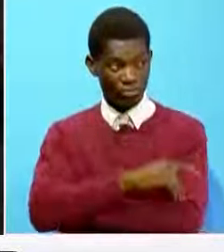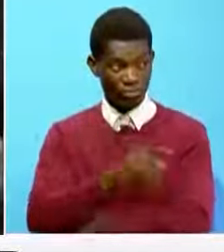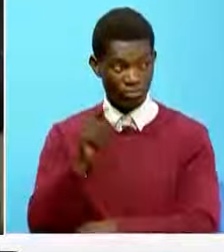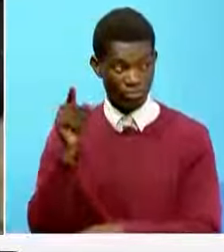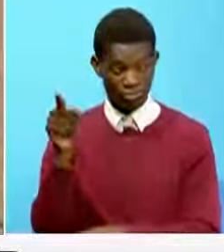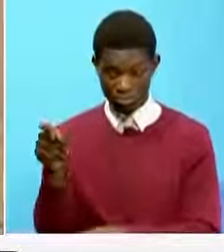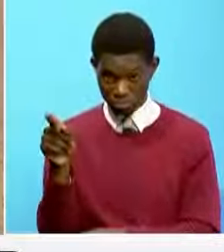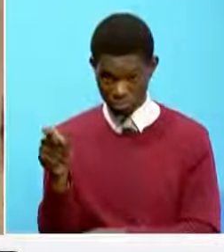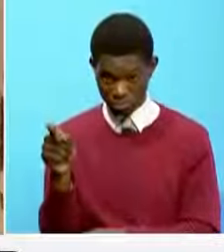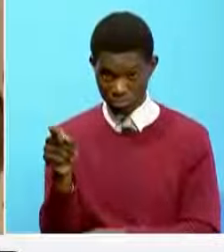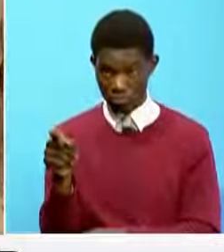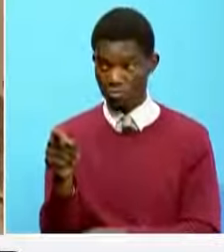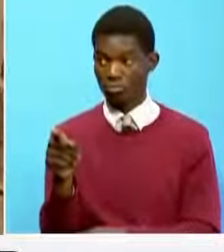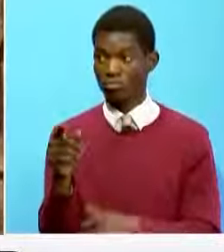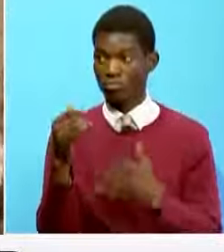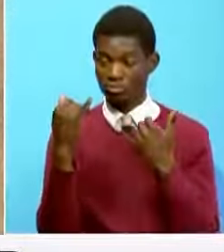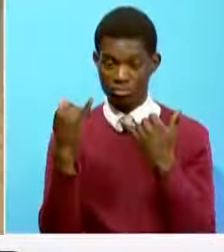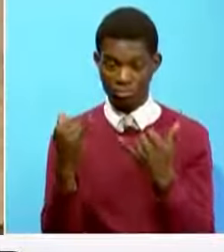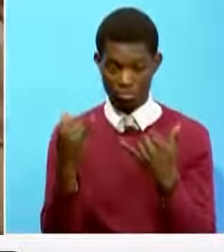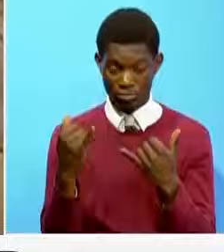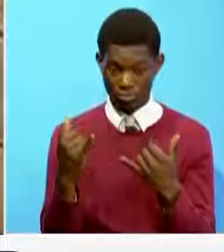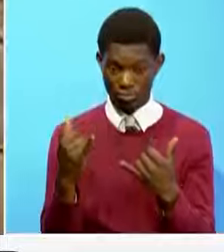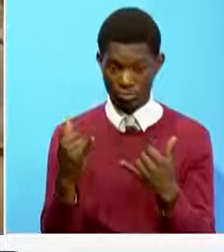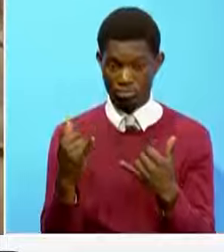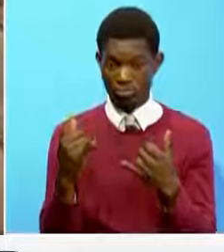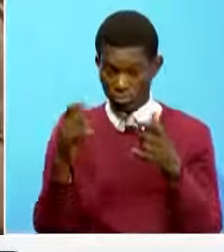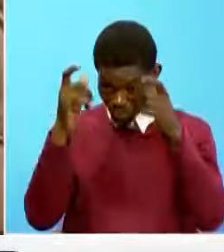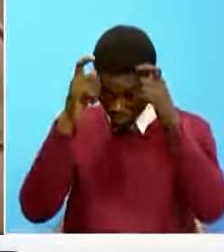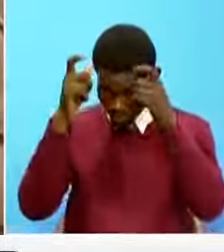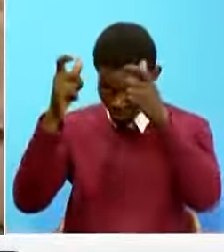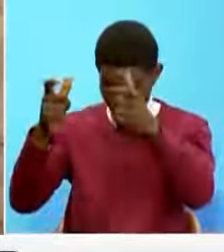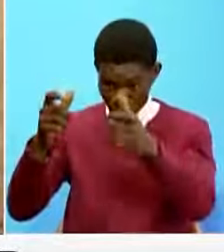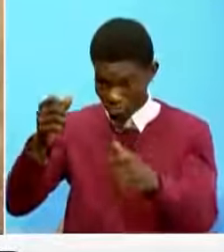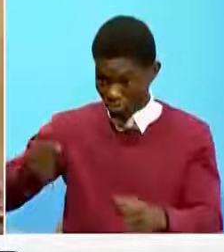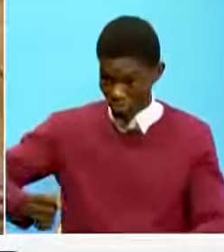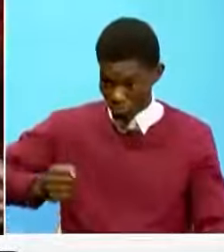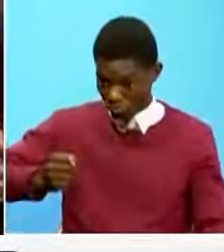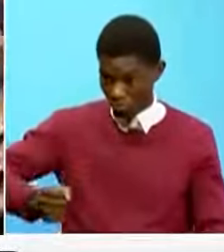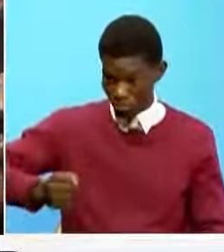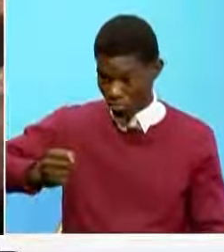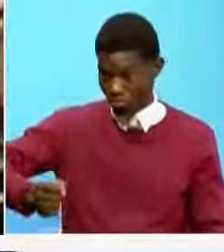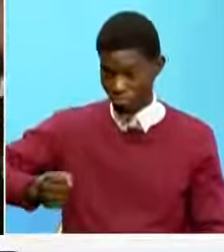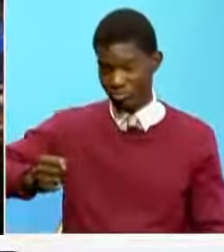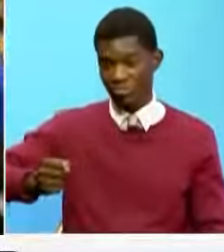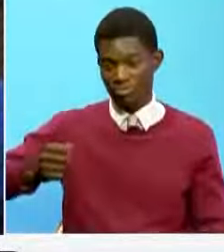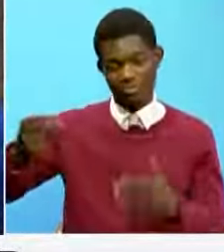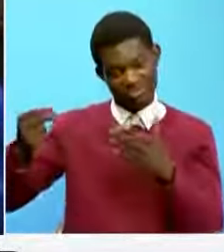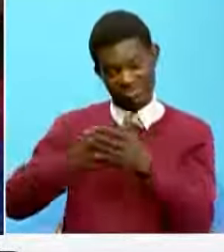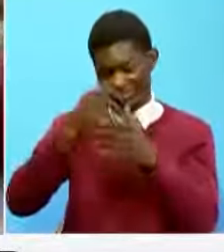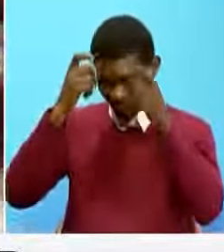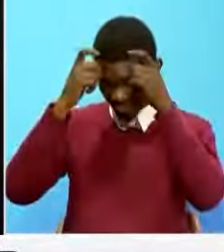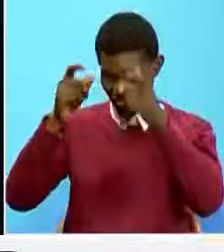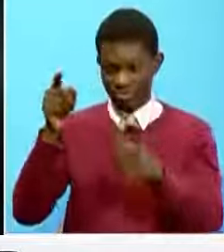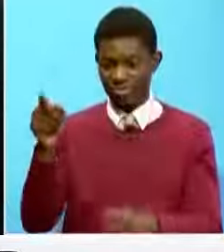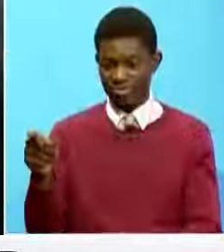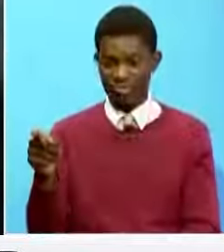his ascendance to the throne as senior chief Musele Musokantanda, the fourth of the Lunda-speaking people in Musele